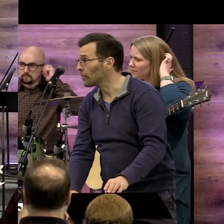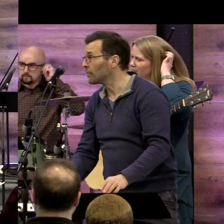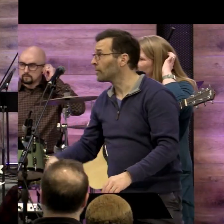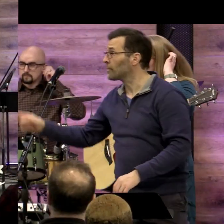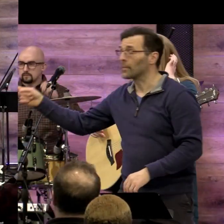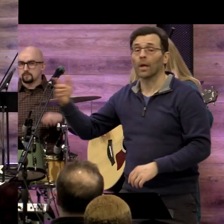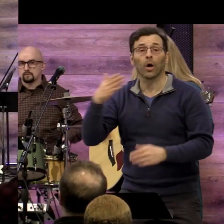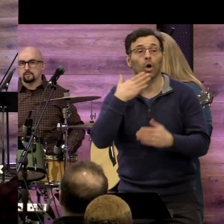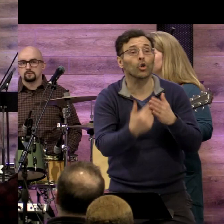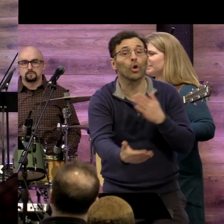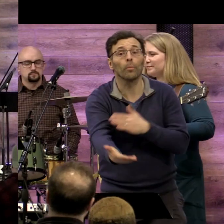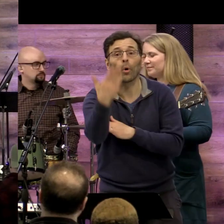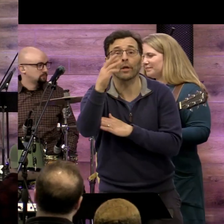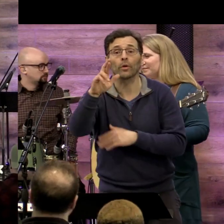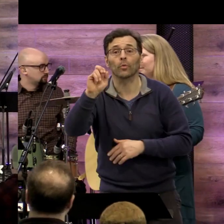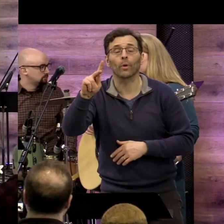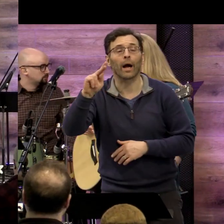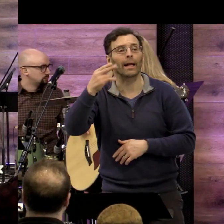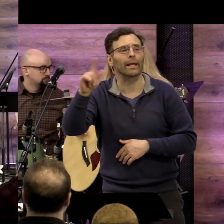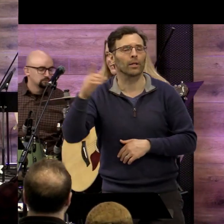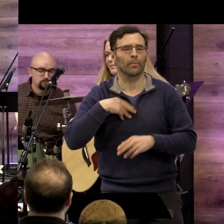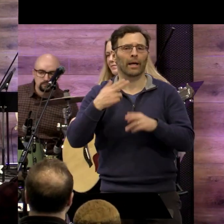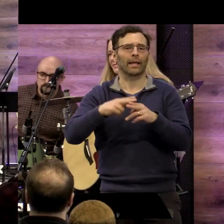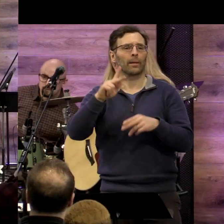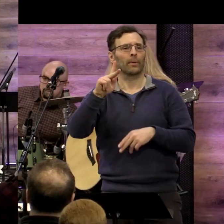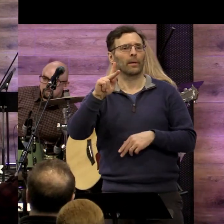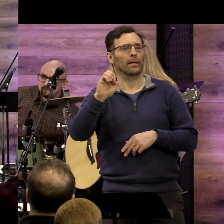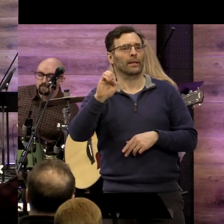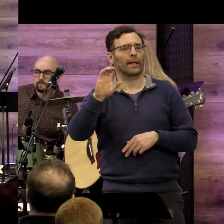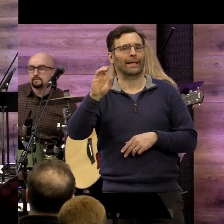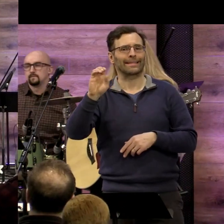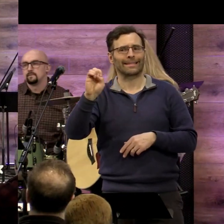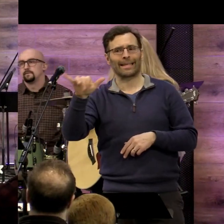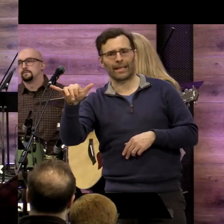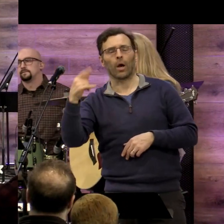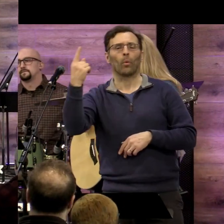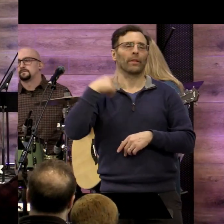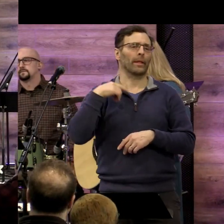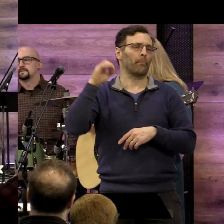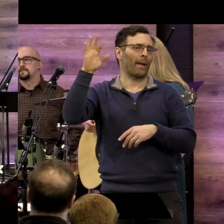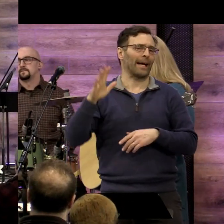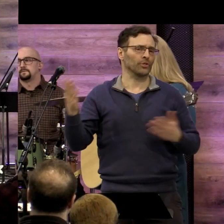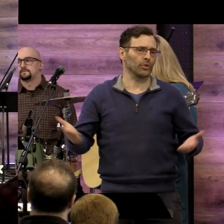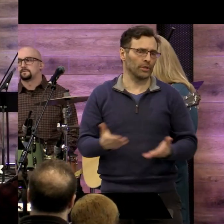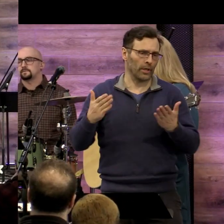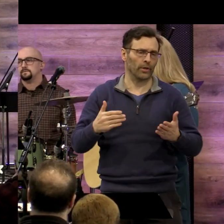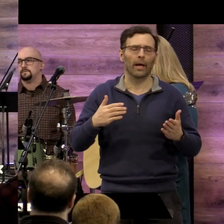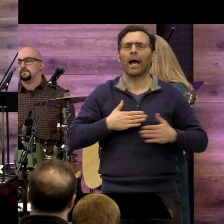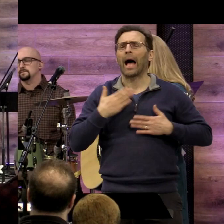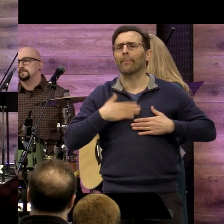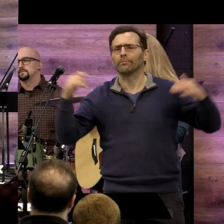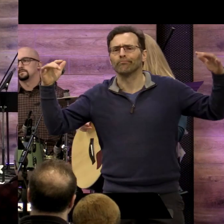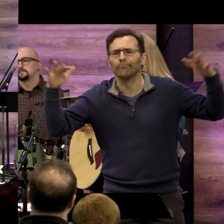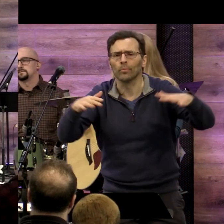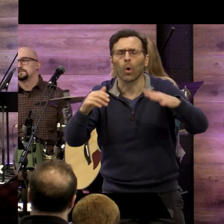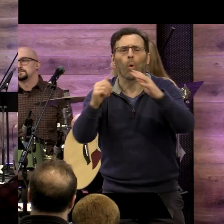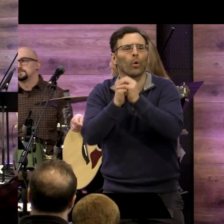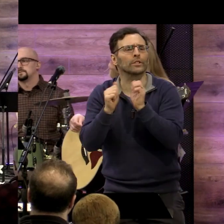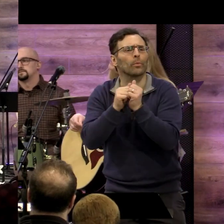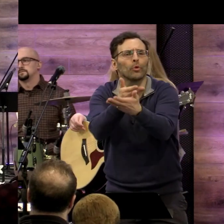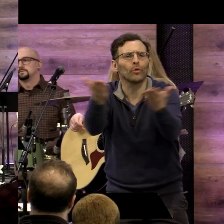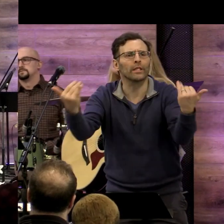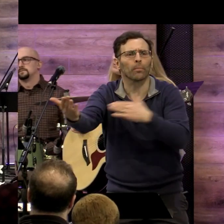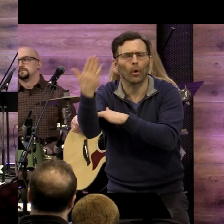Well, good morning, Rock Hill. My name's Kelsey. I'm one of the pastors here. And it's so great to be able to gather together and worship with you this